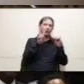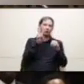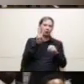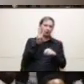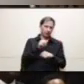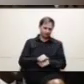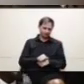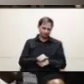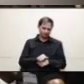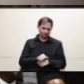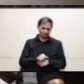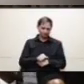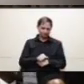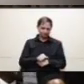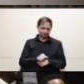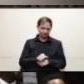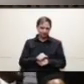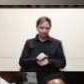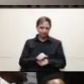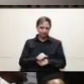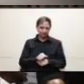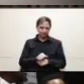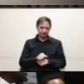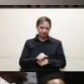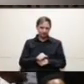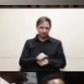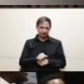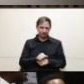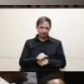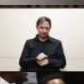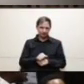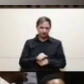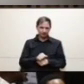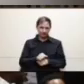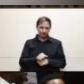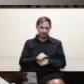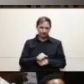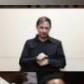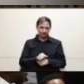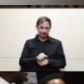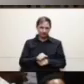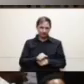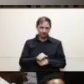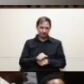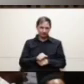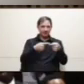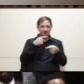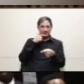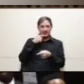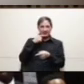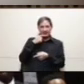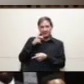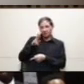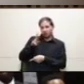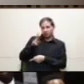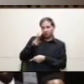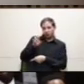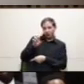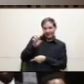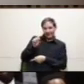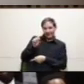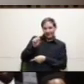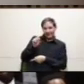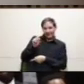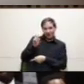Chair, we have remedial action to capacitate or to increase the revenue in our municipality on month